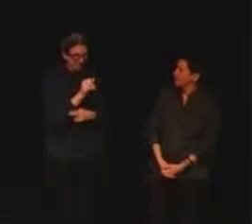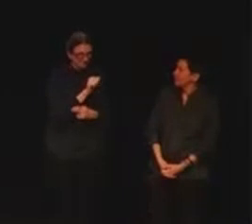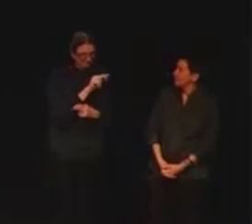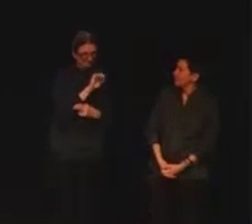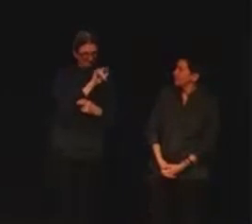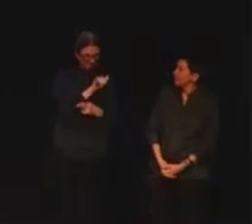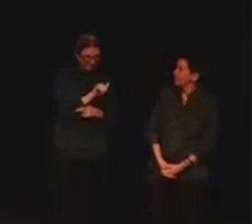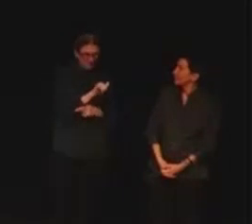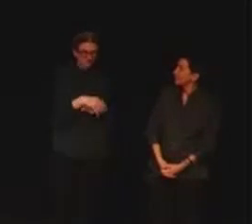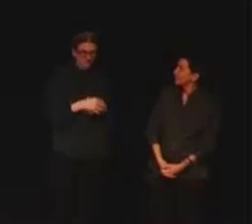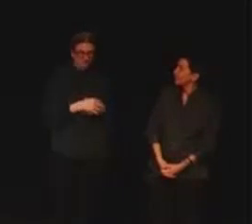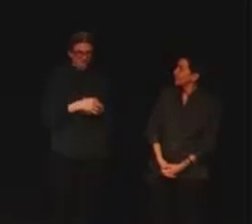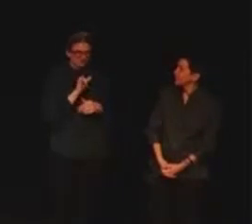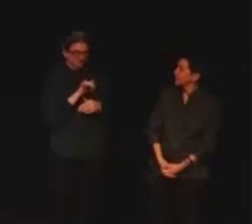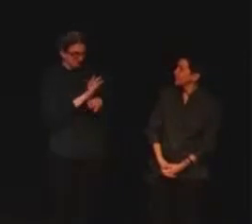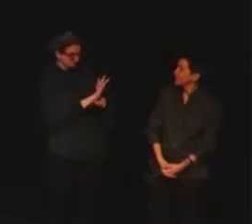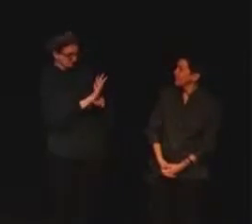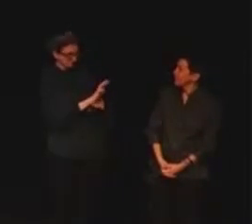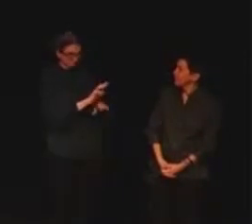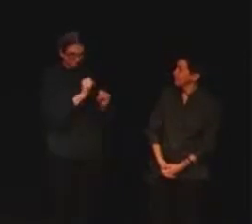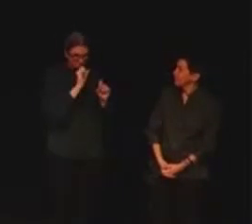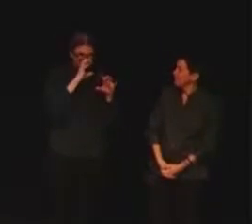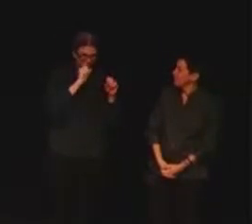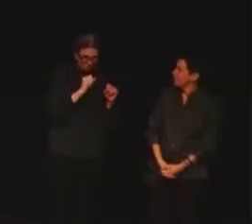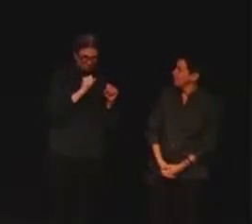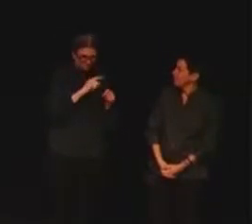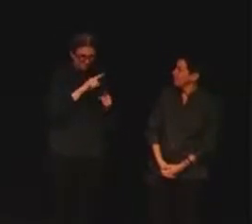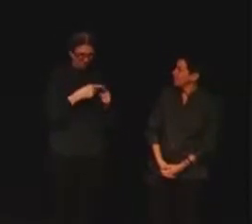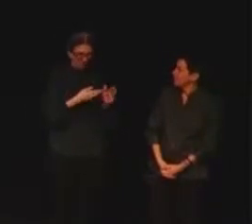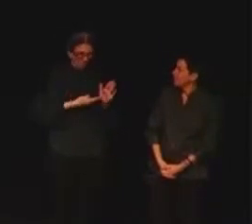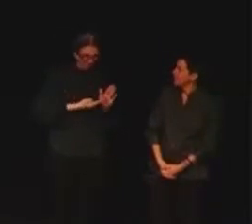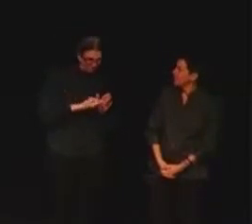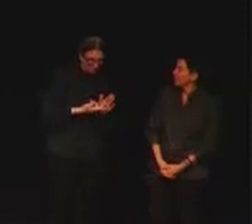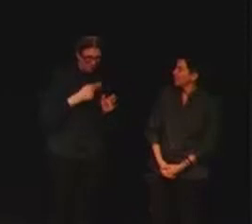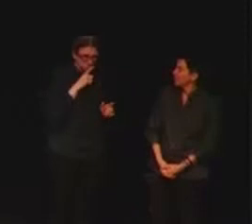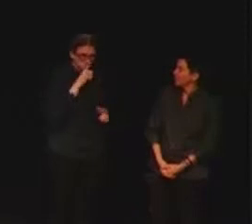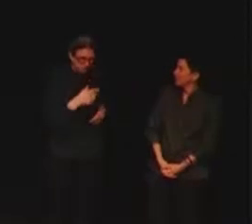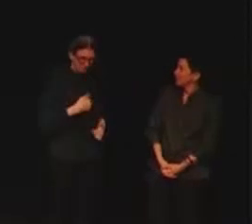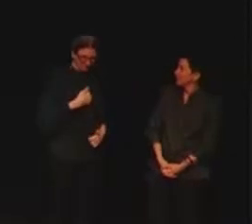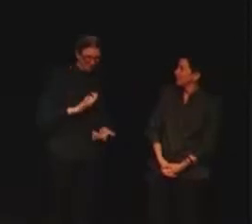a wonderful film about authenticity and being your real self.